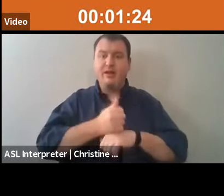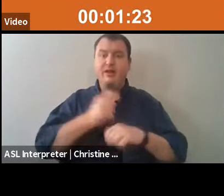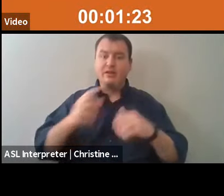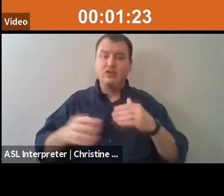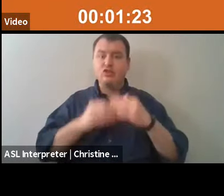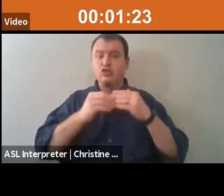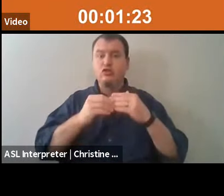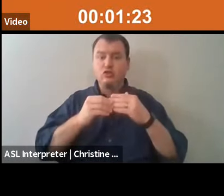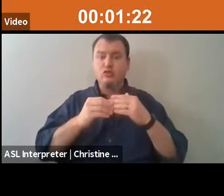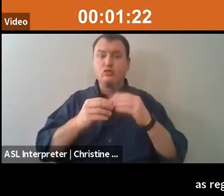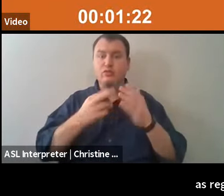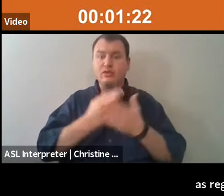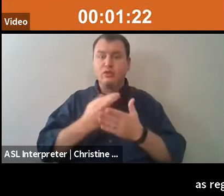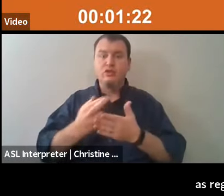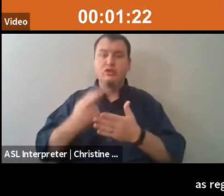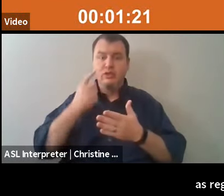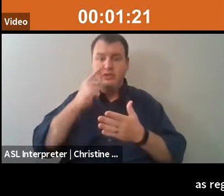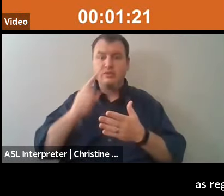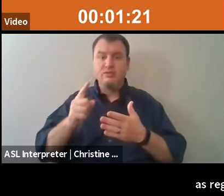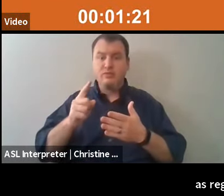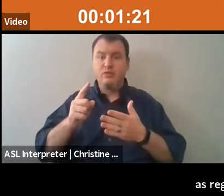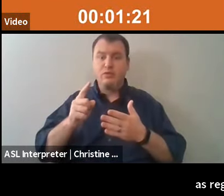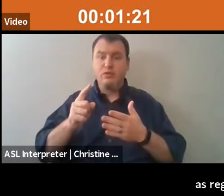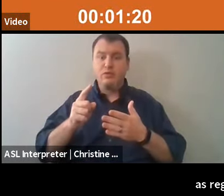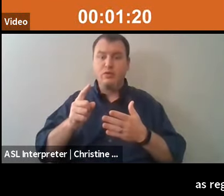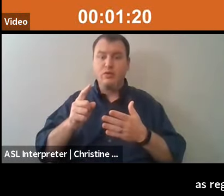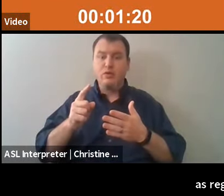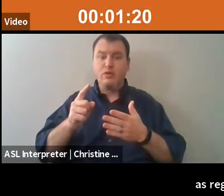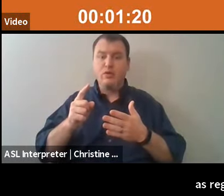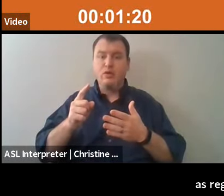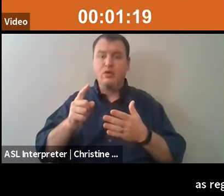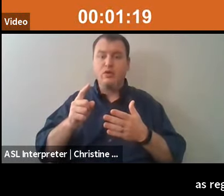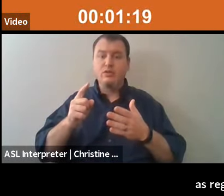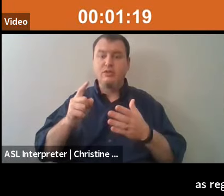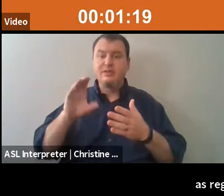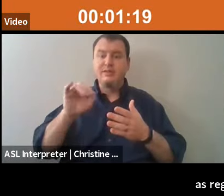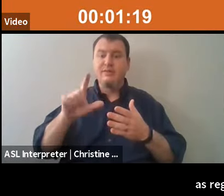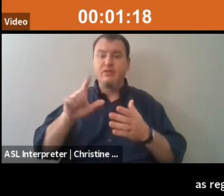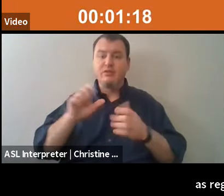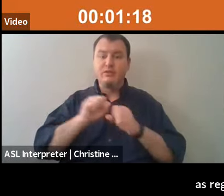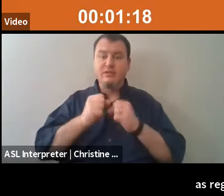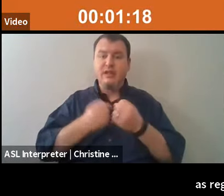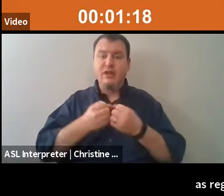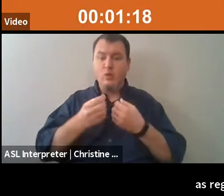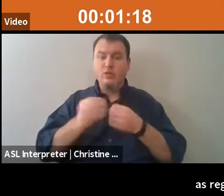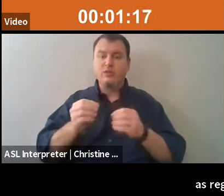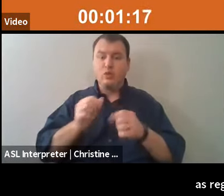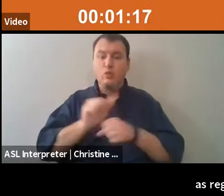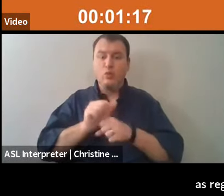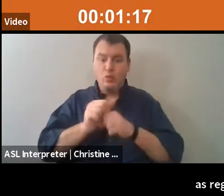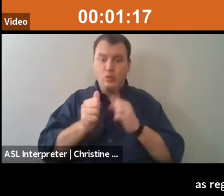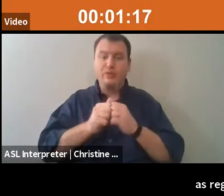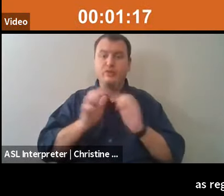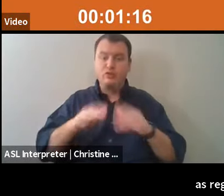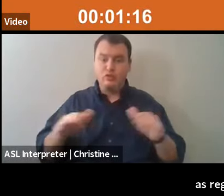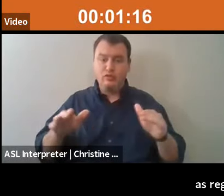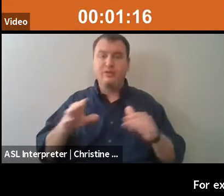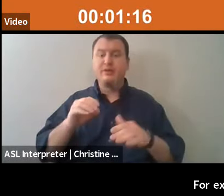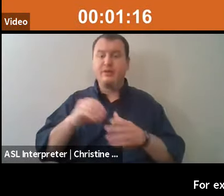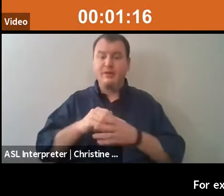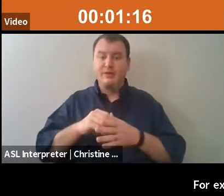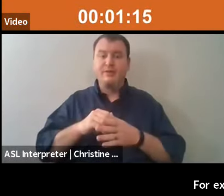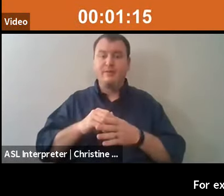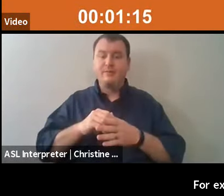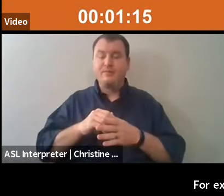to civil society organizations that work with children in vulnerable situations, as well as